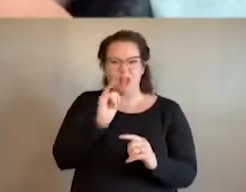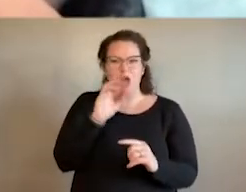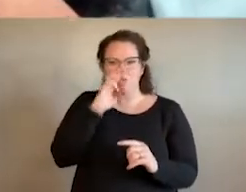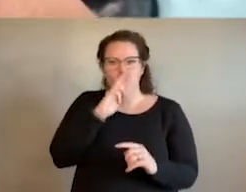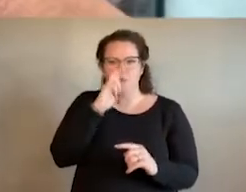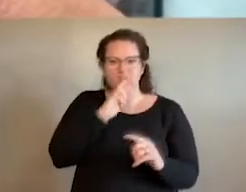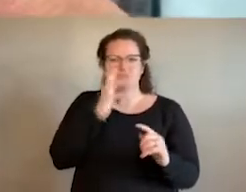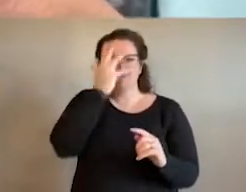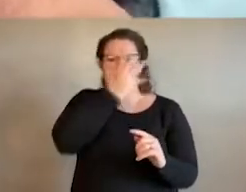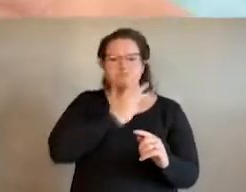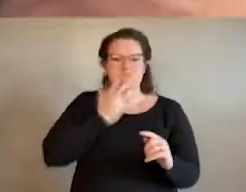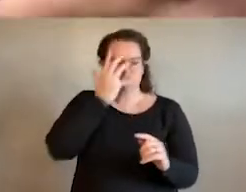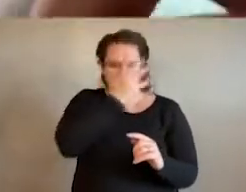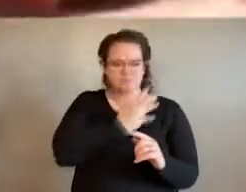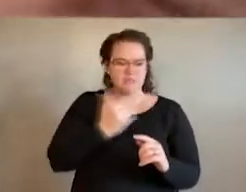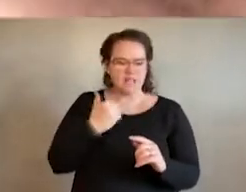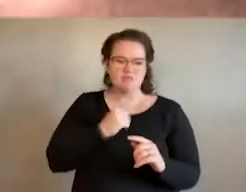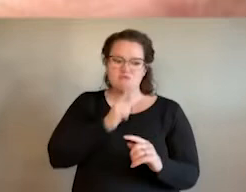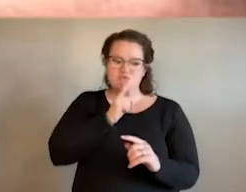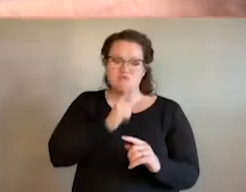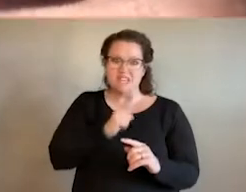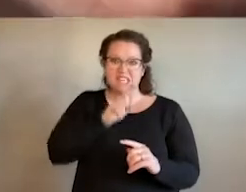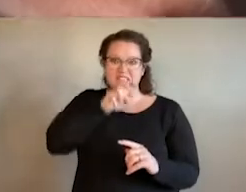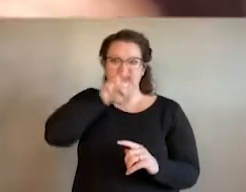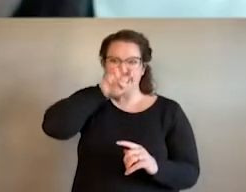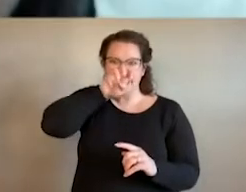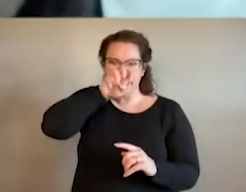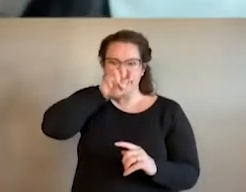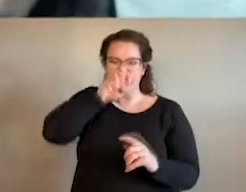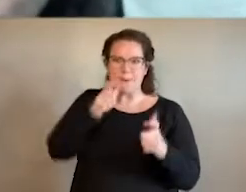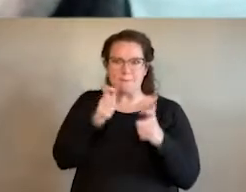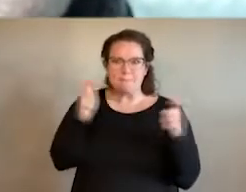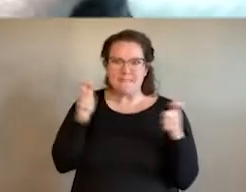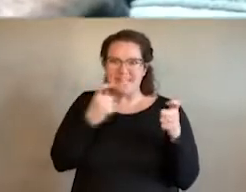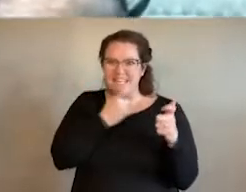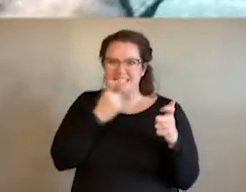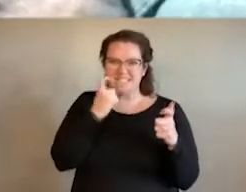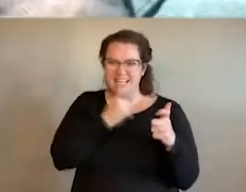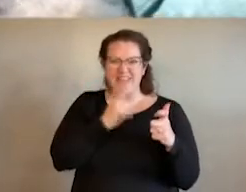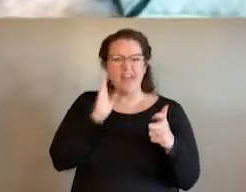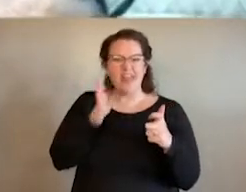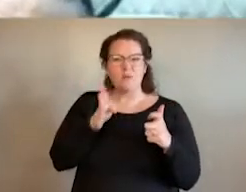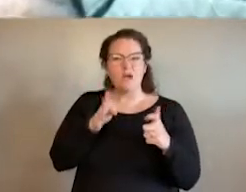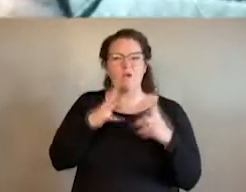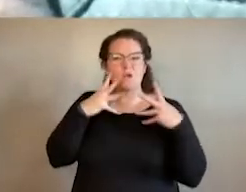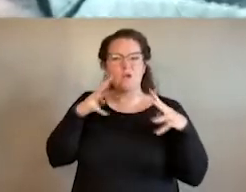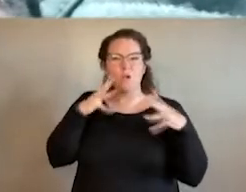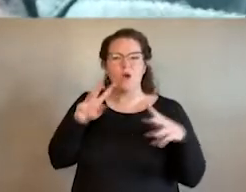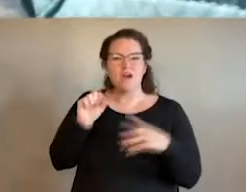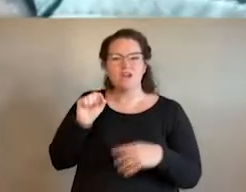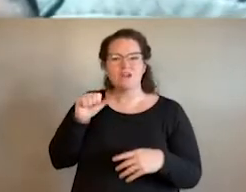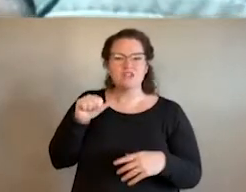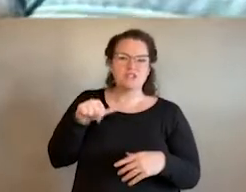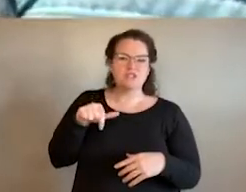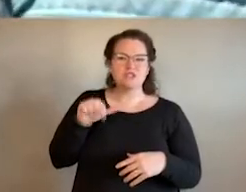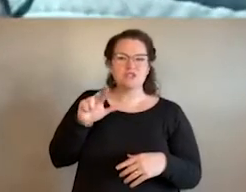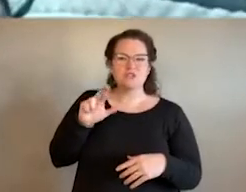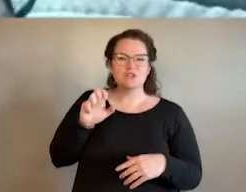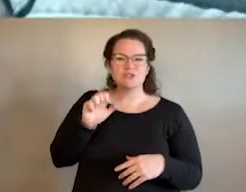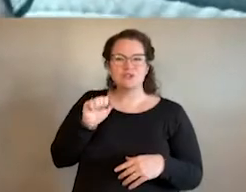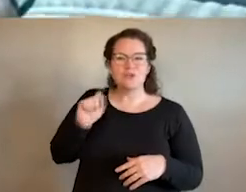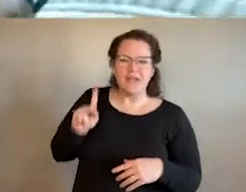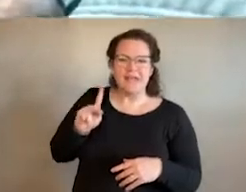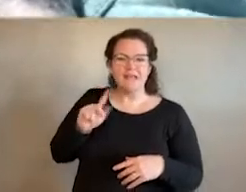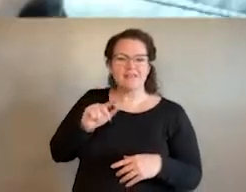their face. They have really big teeth, do some serious squeaking. Right now we're doing bottle